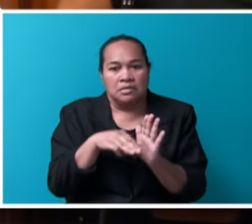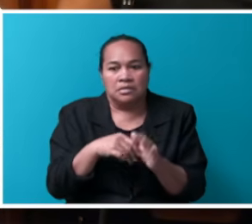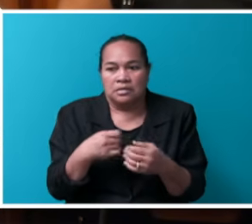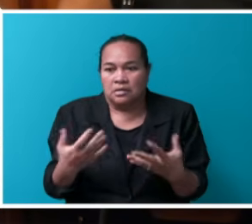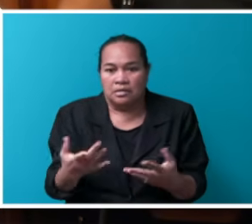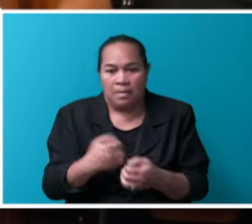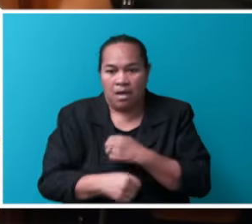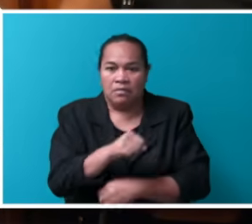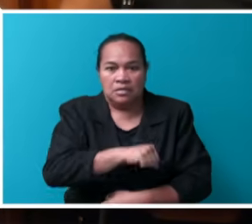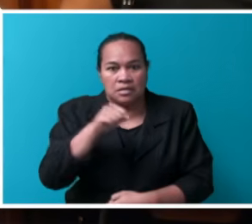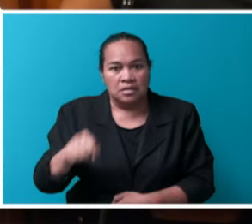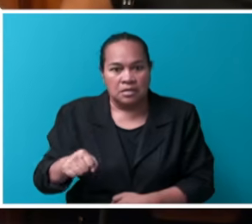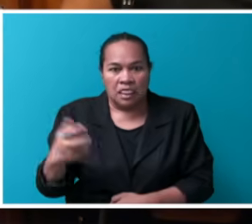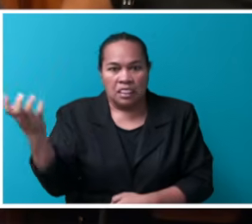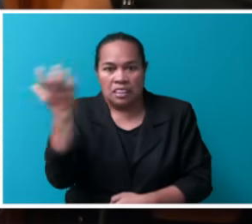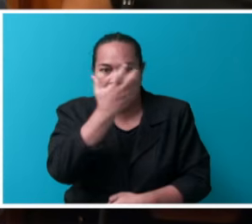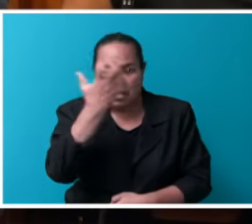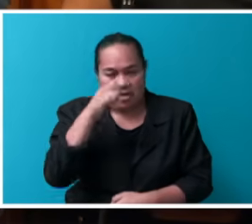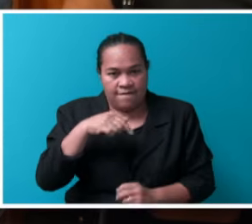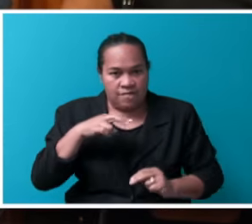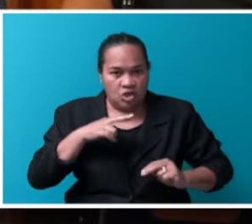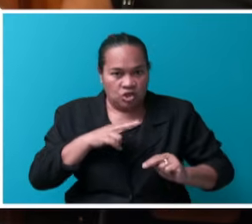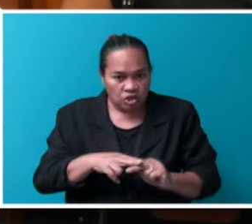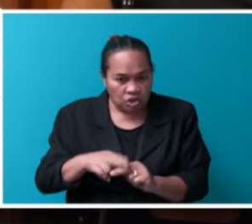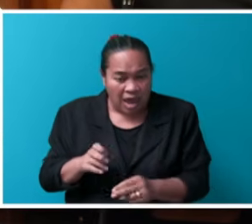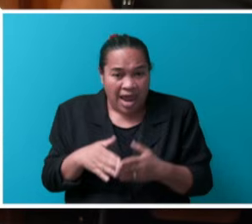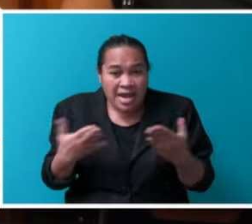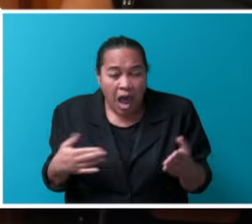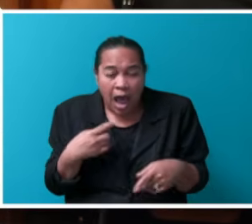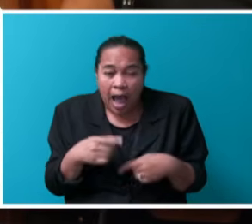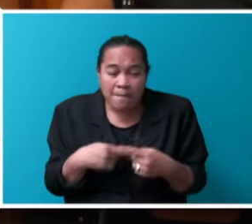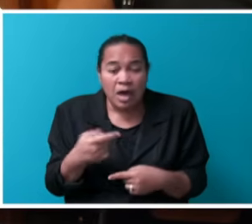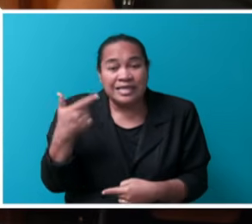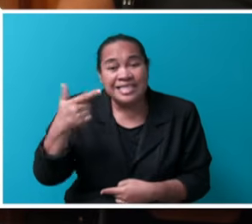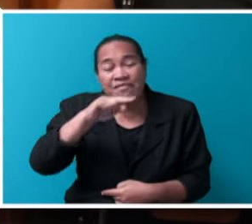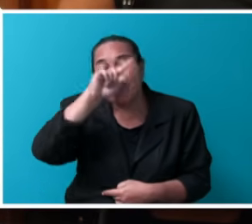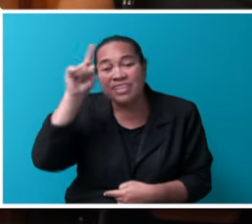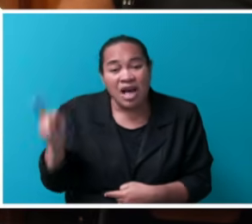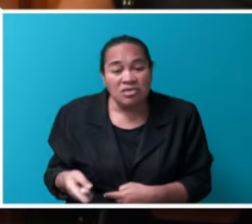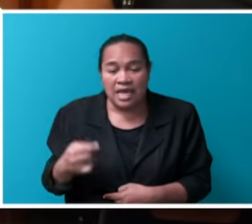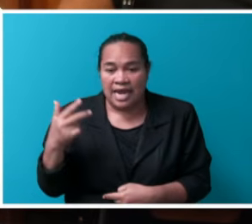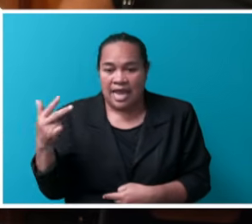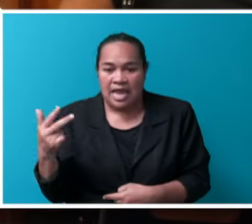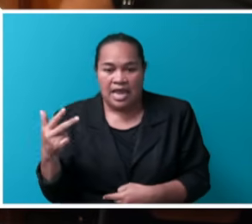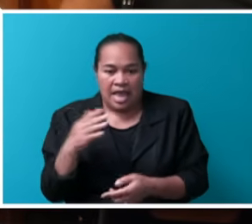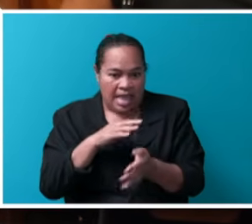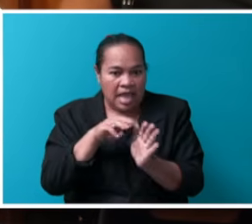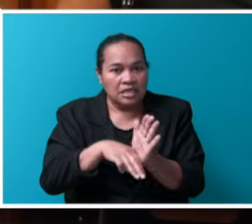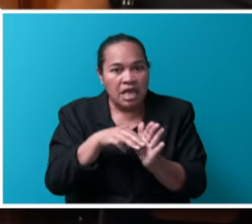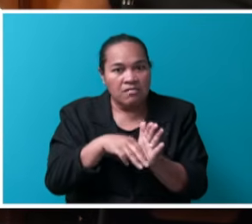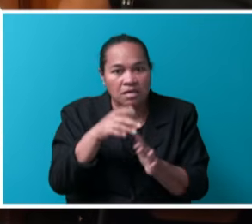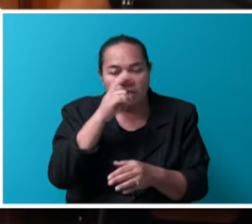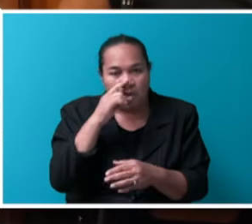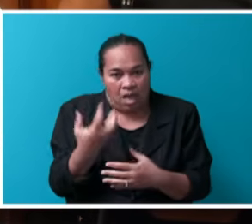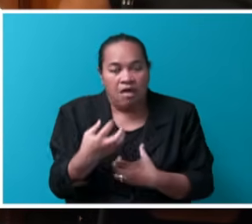serious growing threat to Fiji. There are now approximately 7,000 HIV cases in the country, and